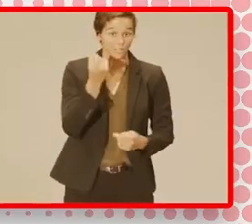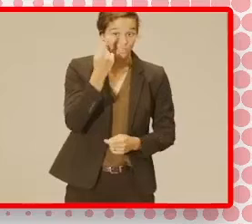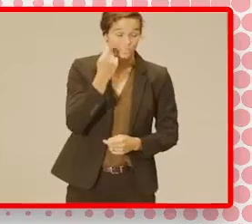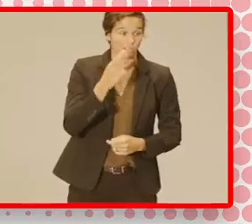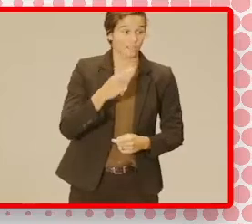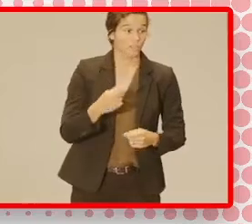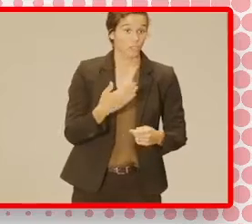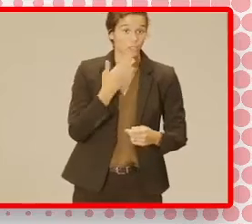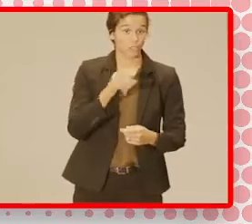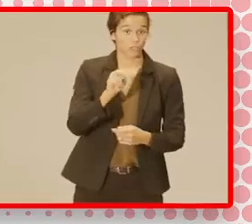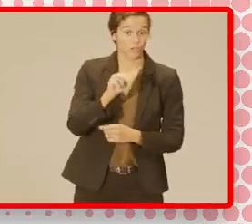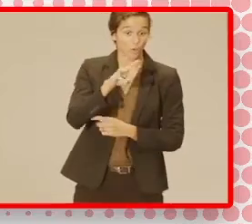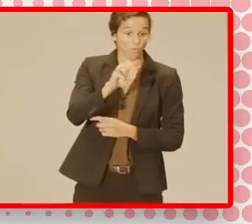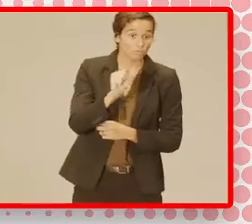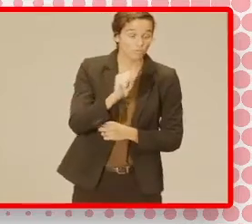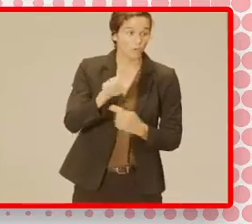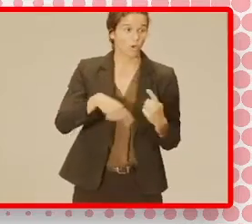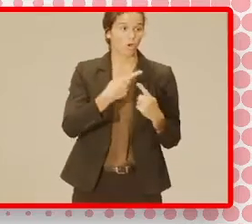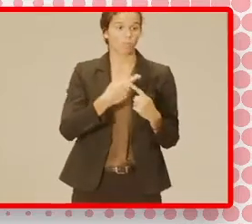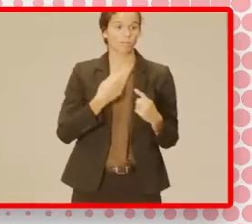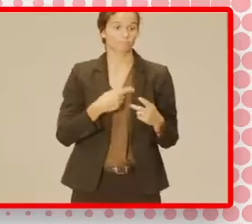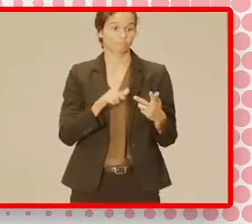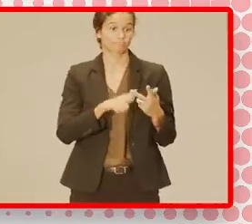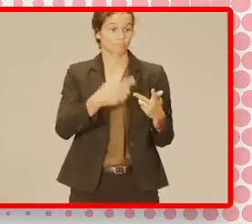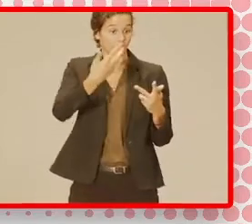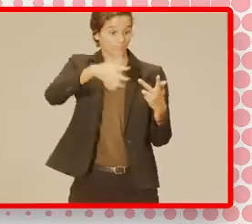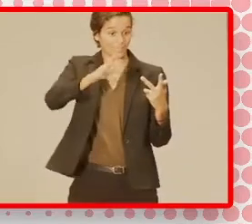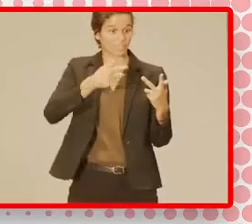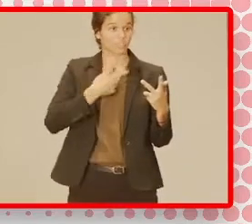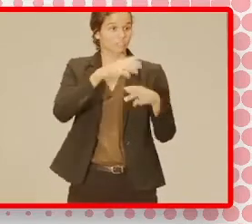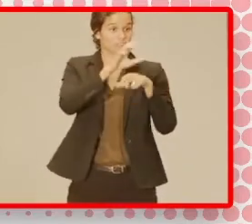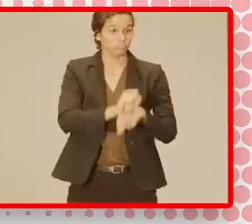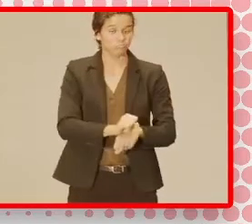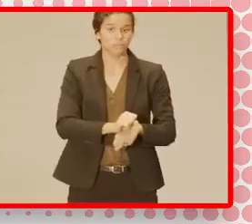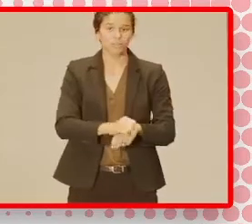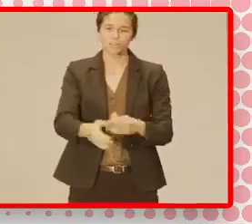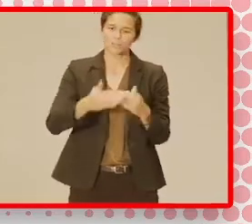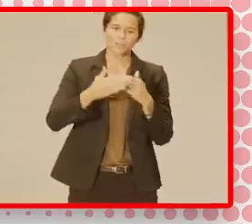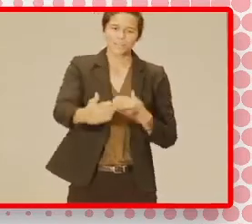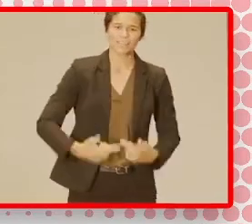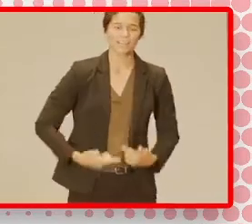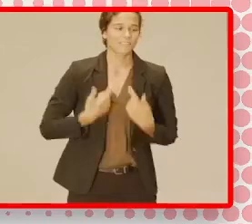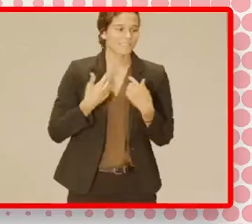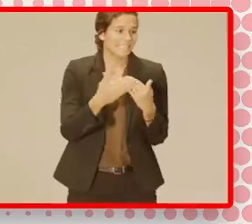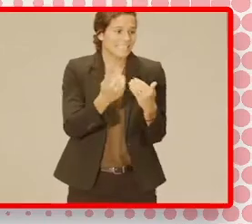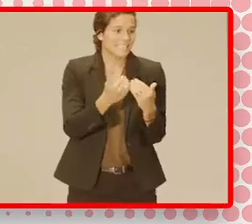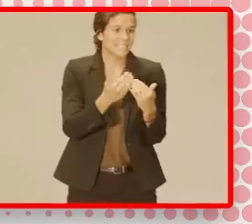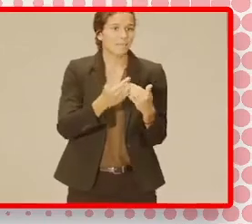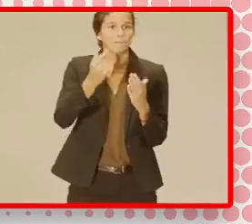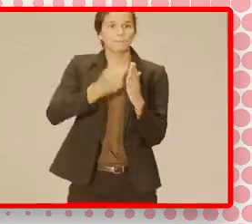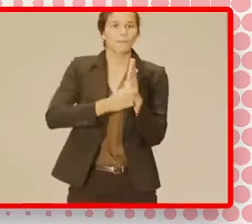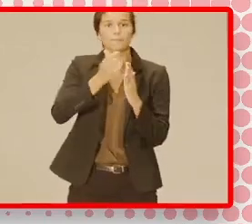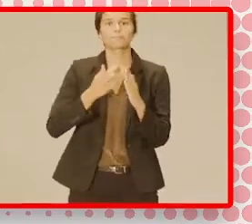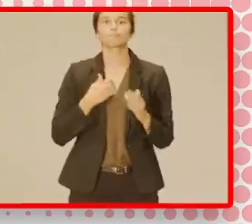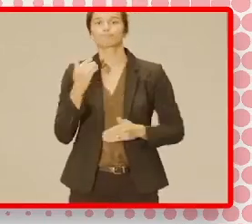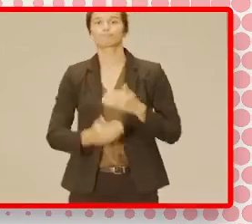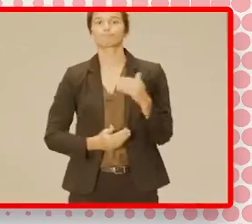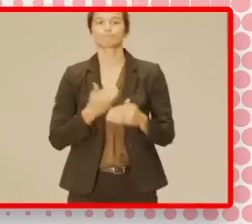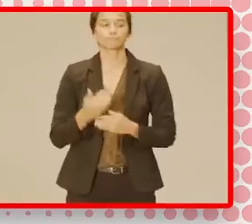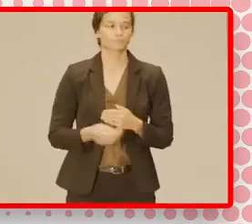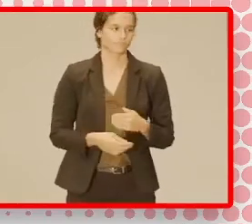or her life is automatic. It becomes easy. It's like on autopilot. Now, there are 3 steps to this model that make it